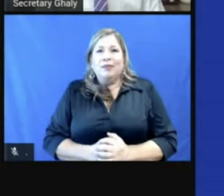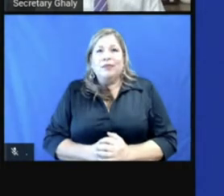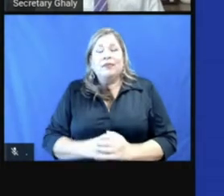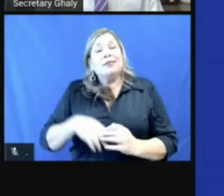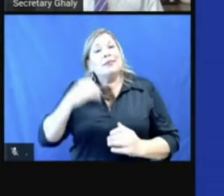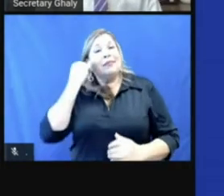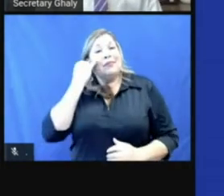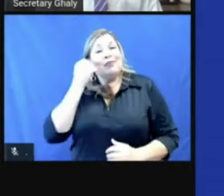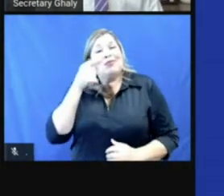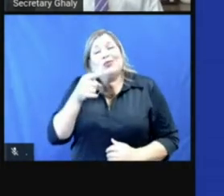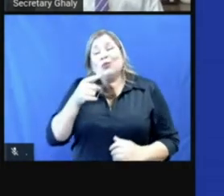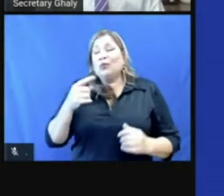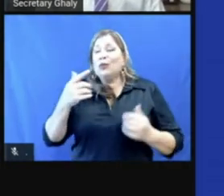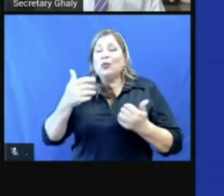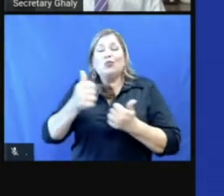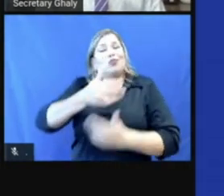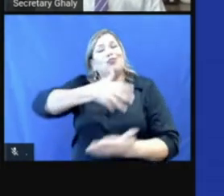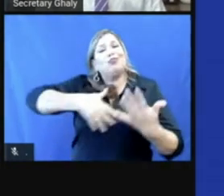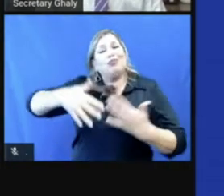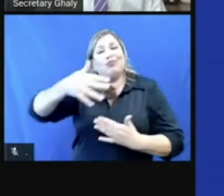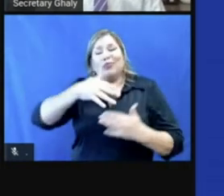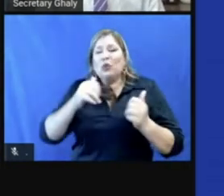getting together 6 feet apart from